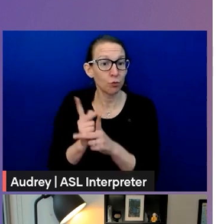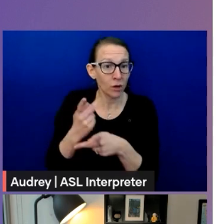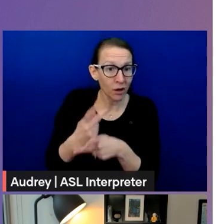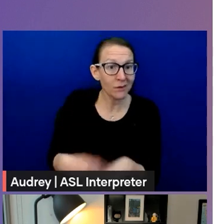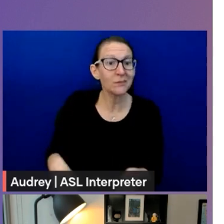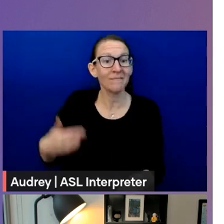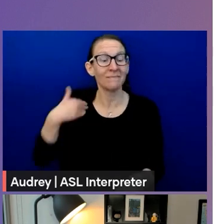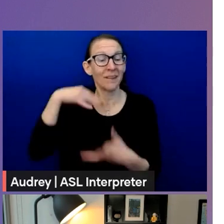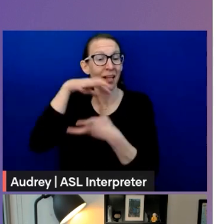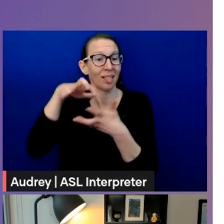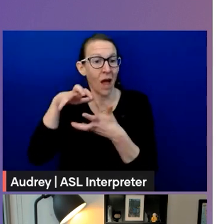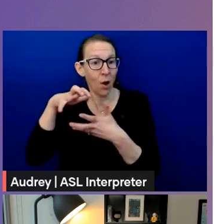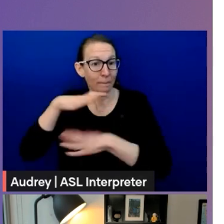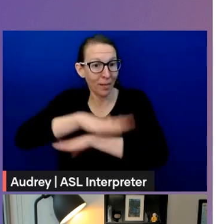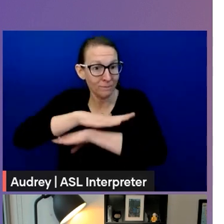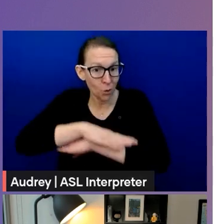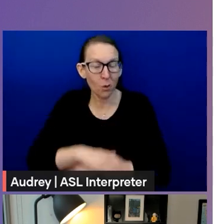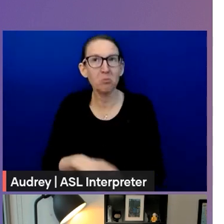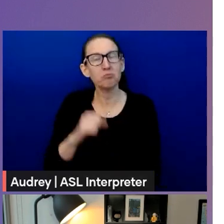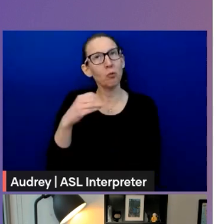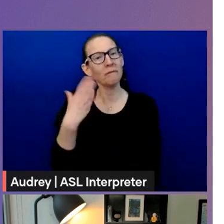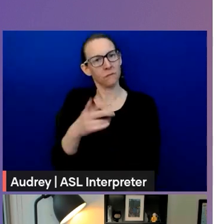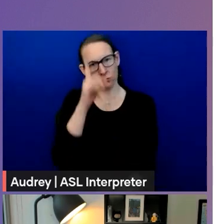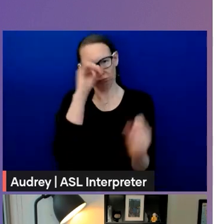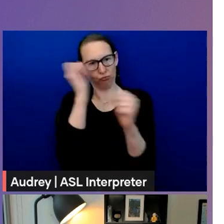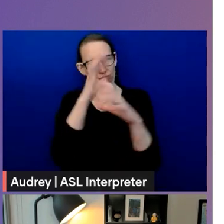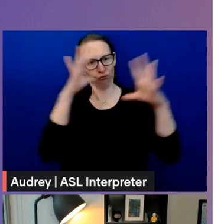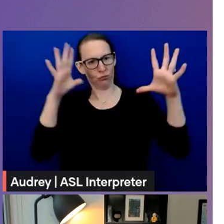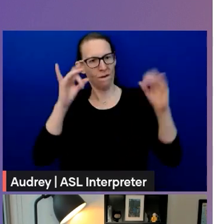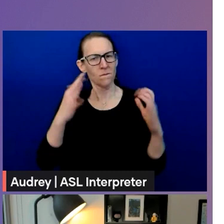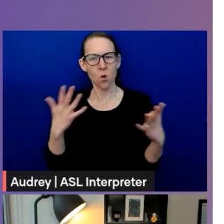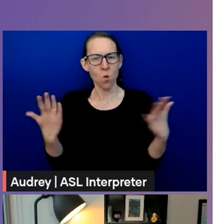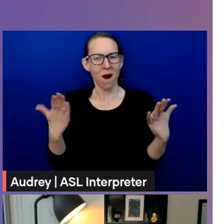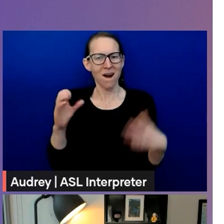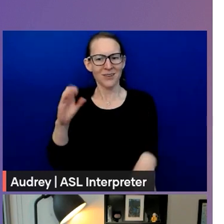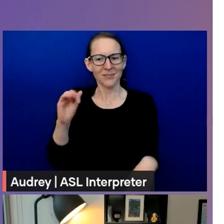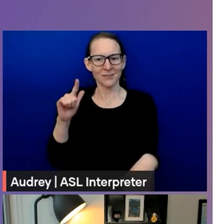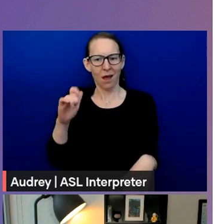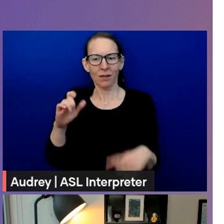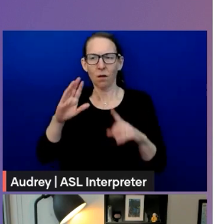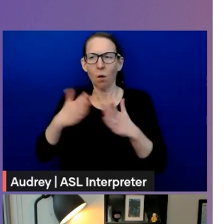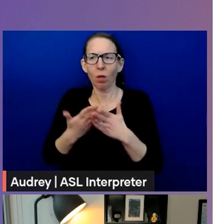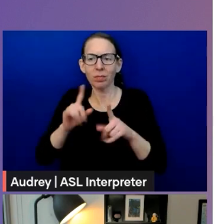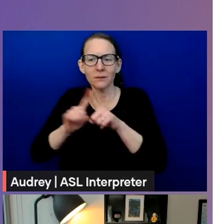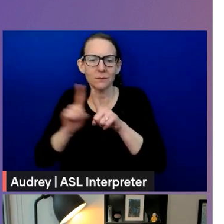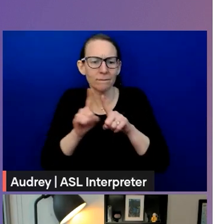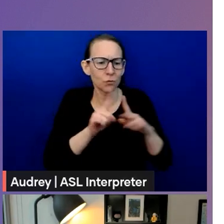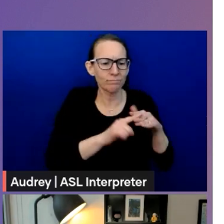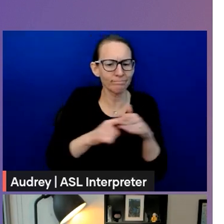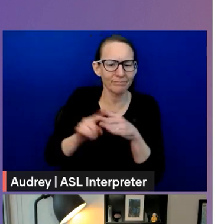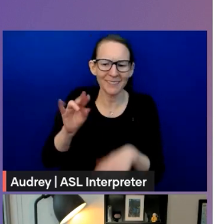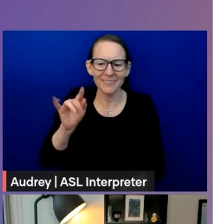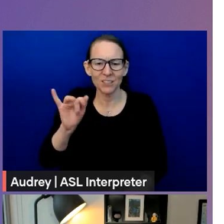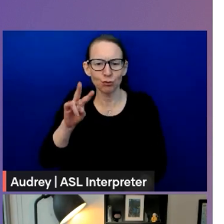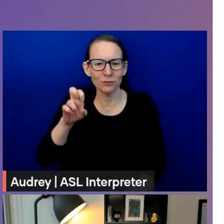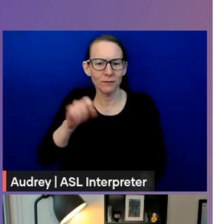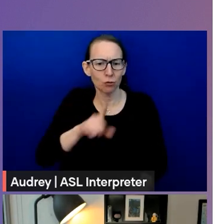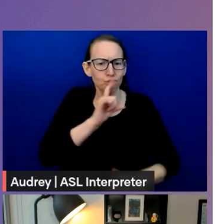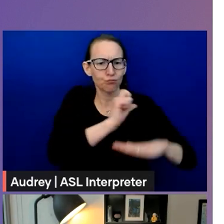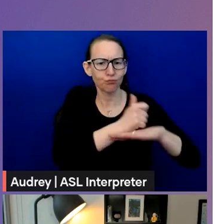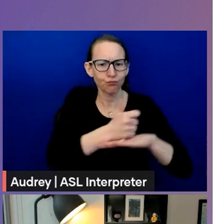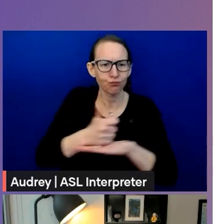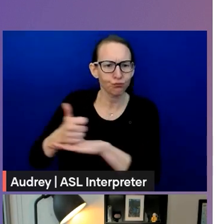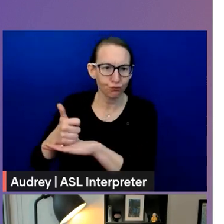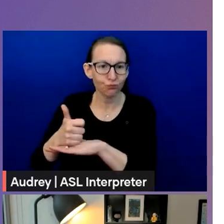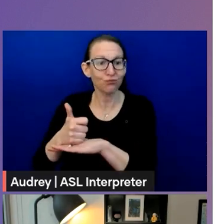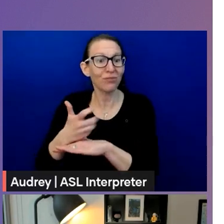it kind of gives you a sense of scale of like all the initiatives that are in the place in the company, and the workforce